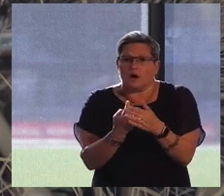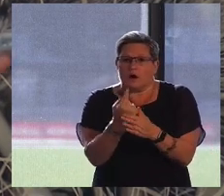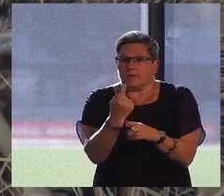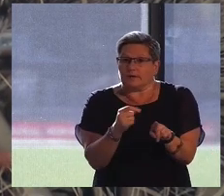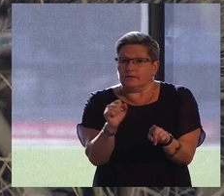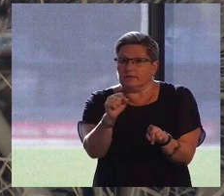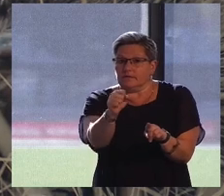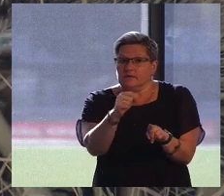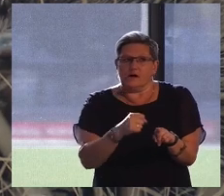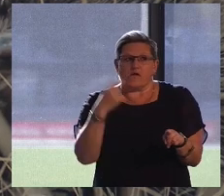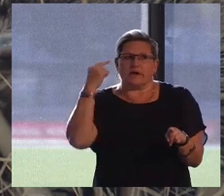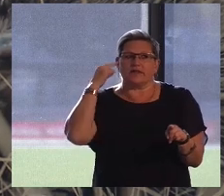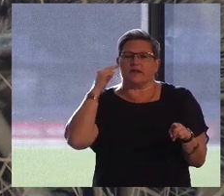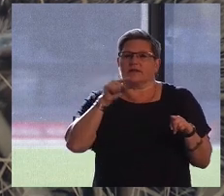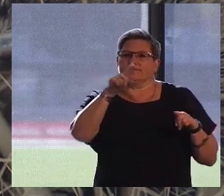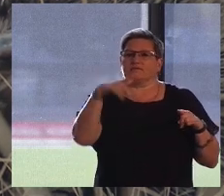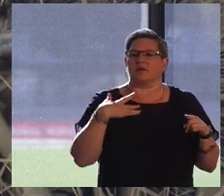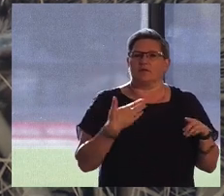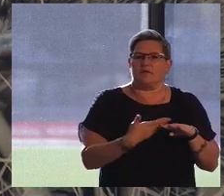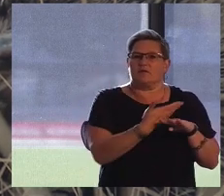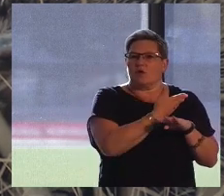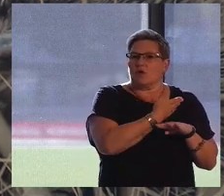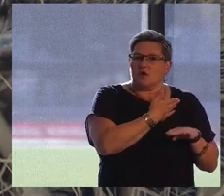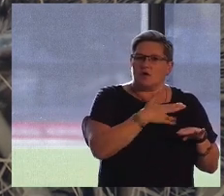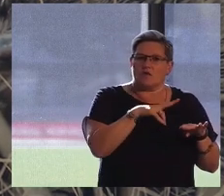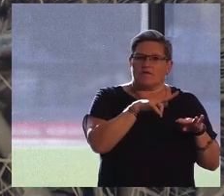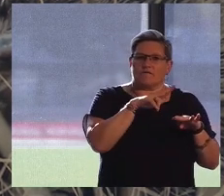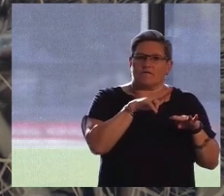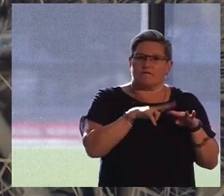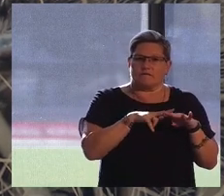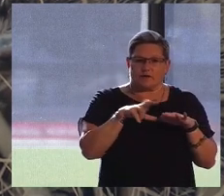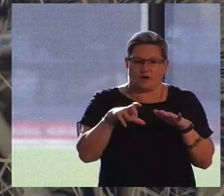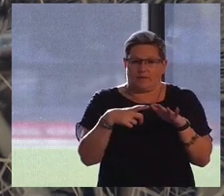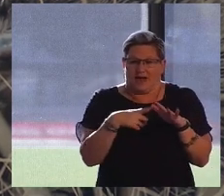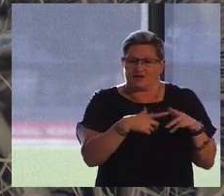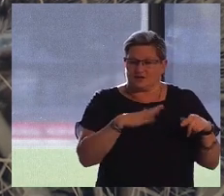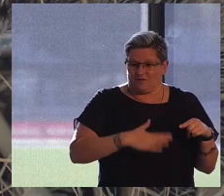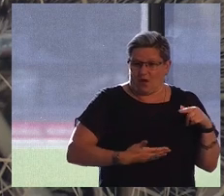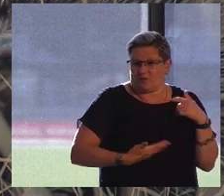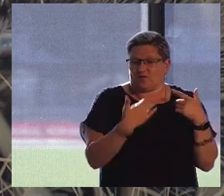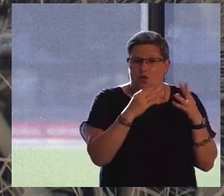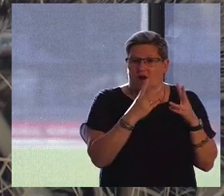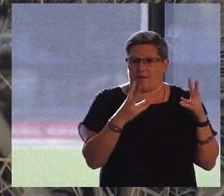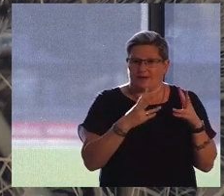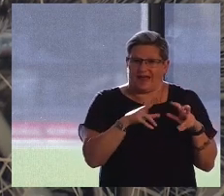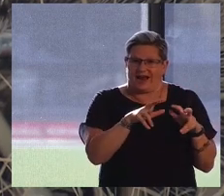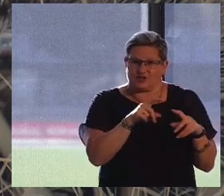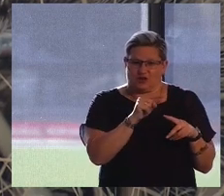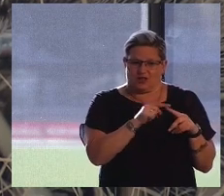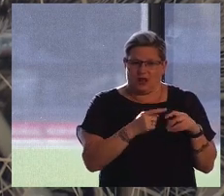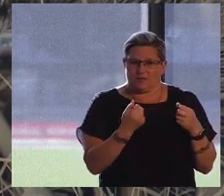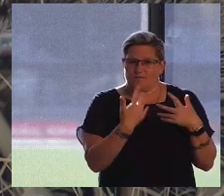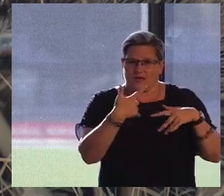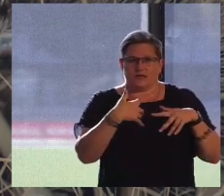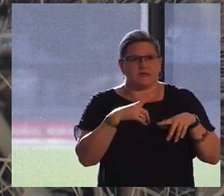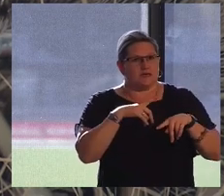early days of Farmers for Climate Action, I went to a lot of agriculture events with the other farmers that were involved in those early days.